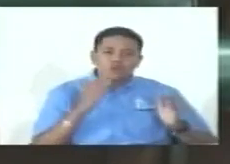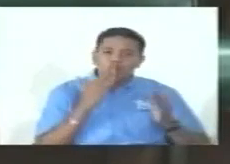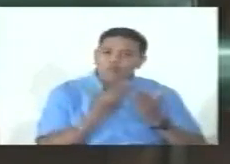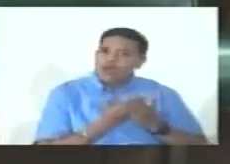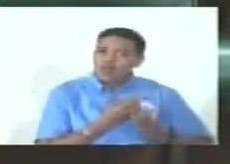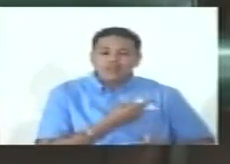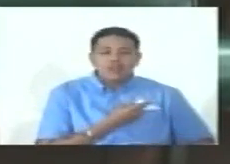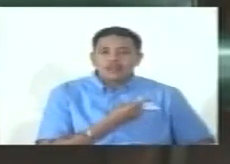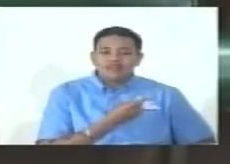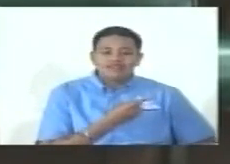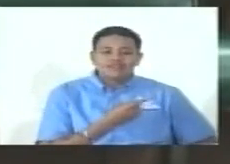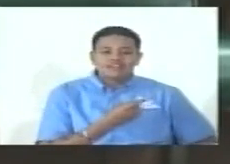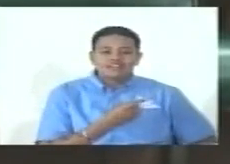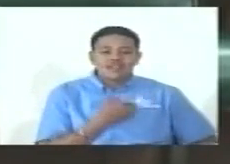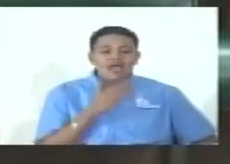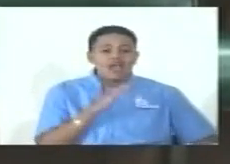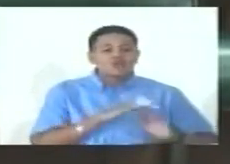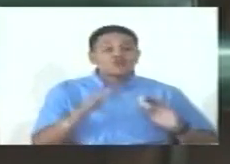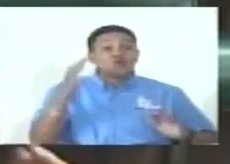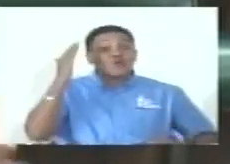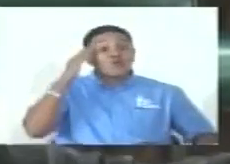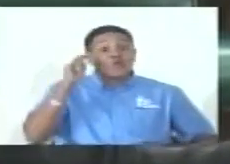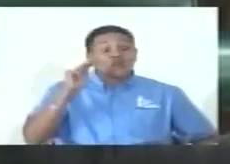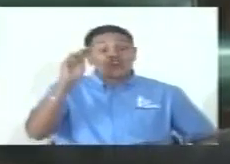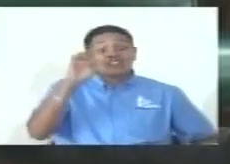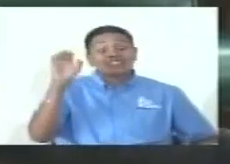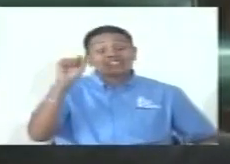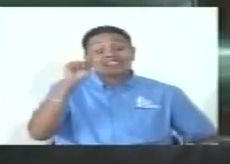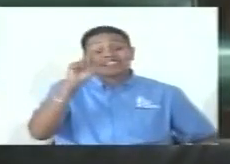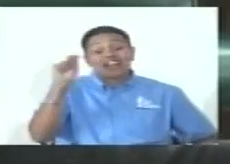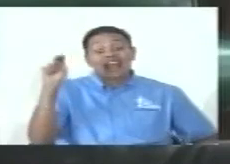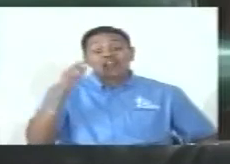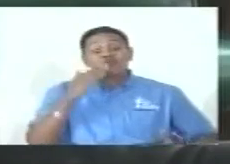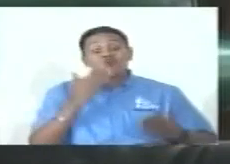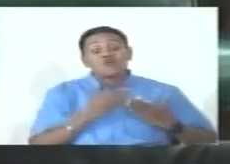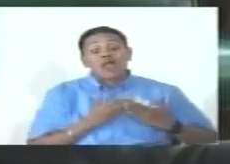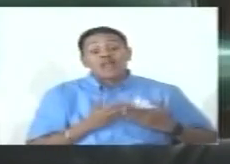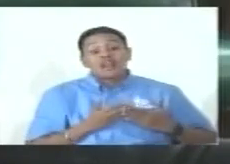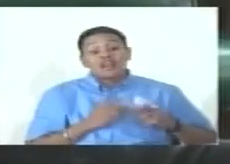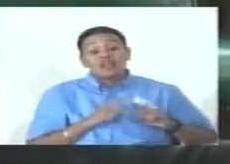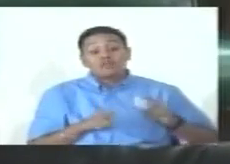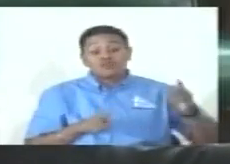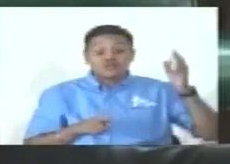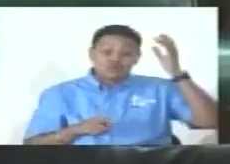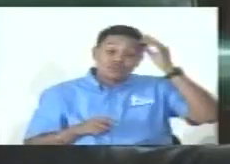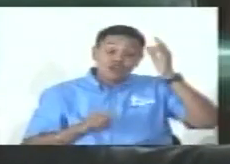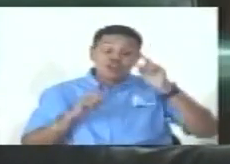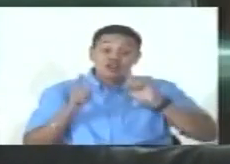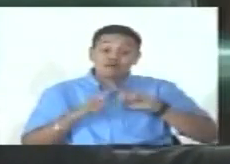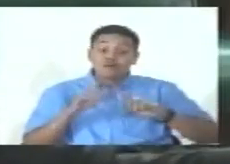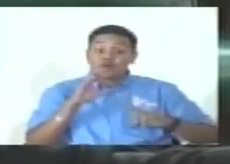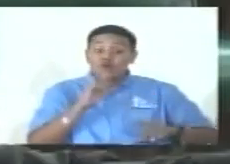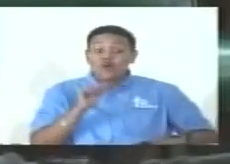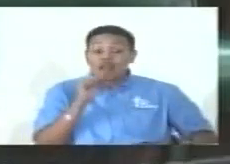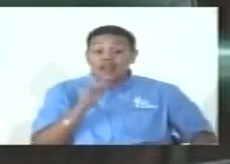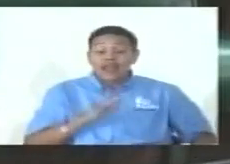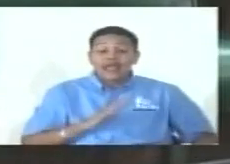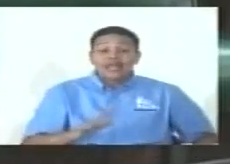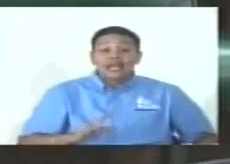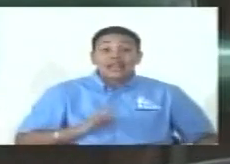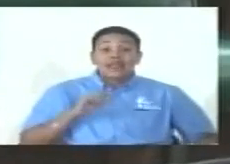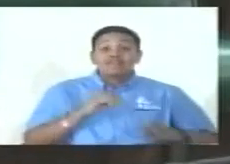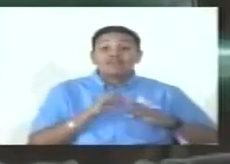And I don't know her constituency well, but she would have thought about the old lady living in a one